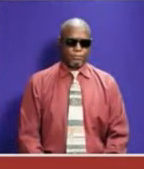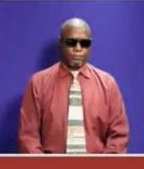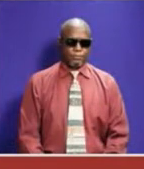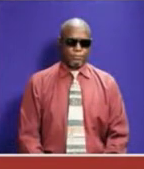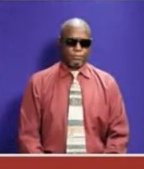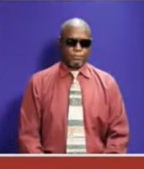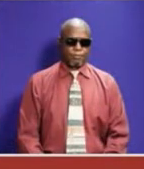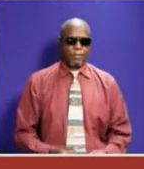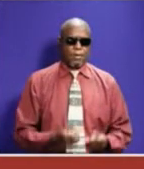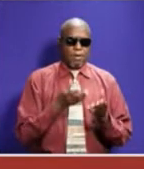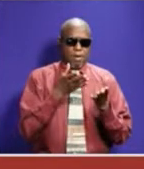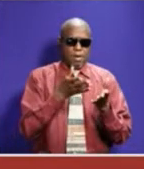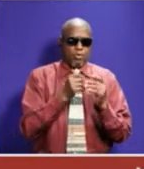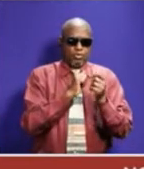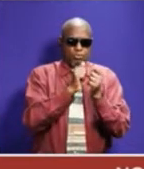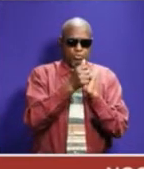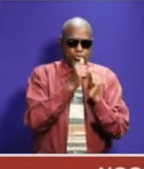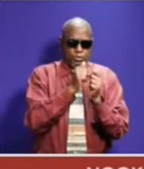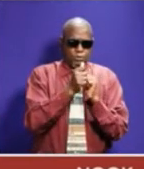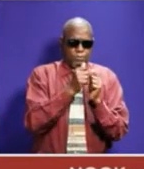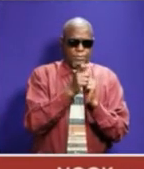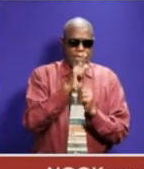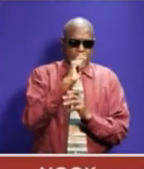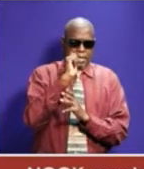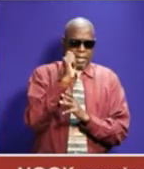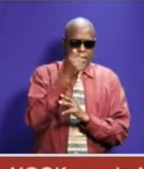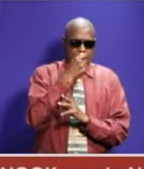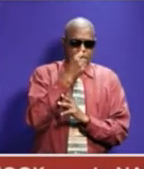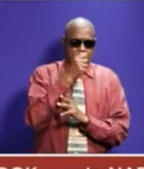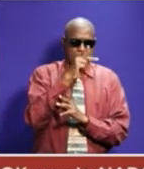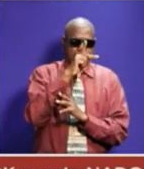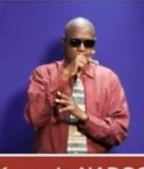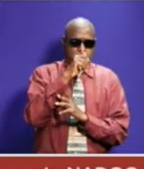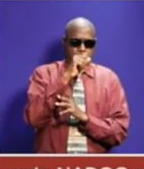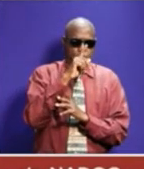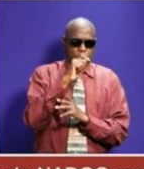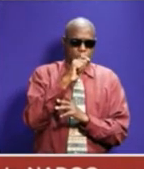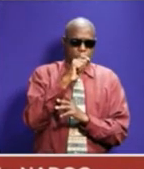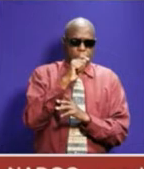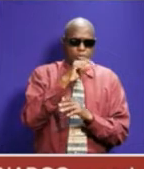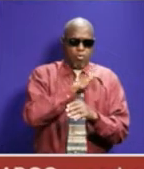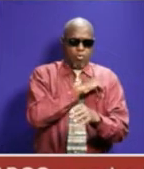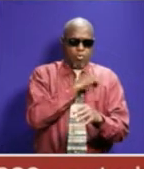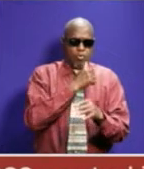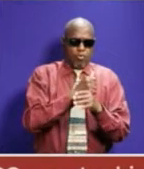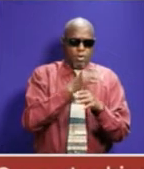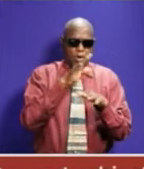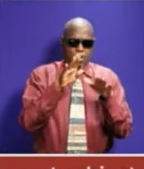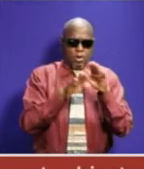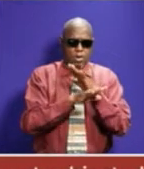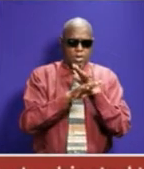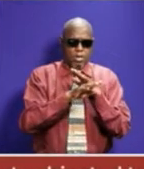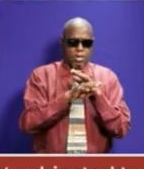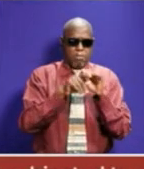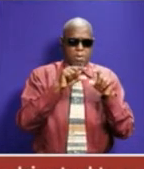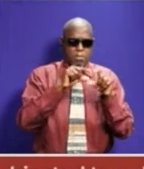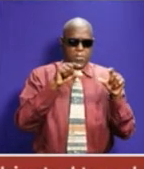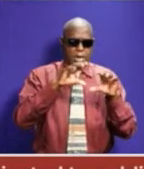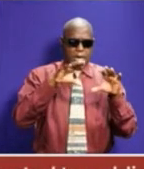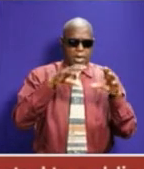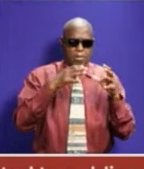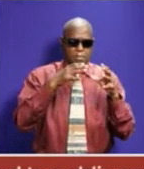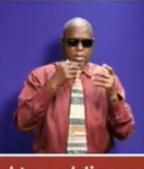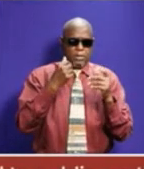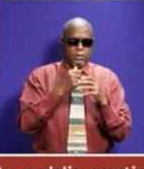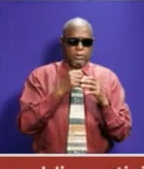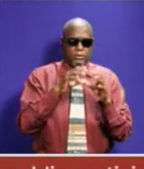All right, and to some sporting action now, the Kenya Ports Authority men's team and the Kenya Pipeline Company women's team are the winners